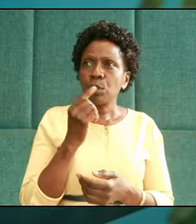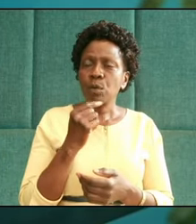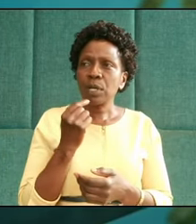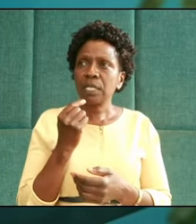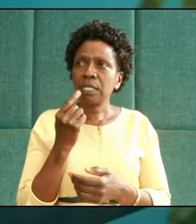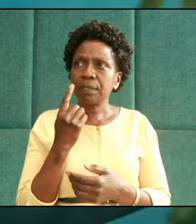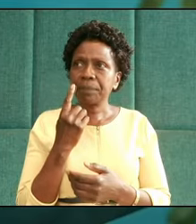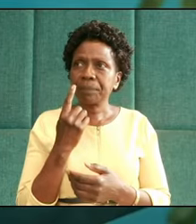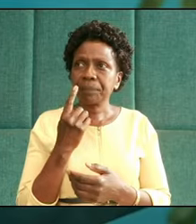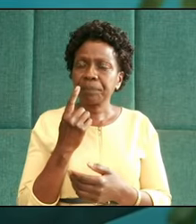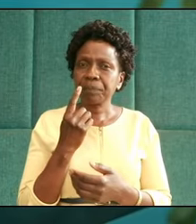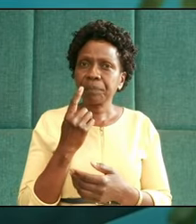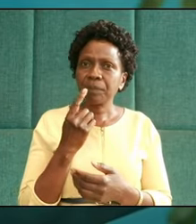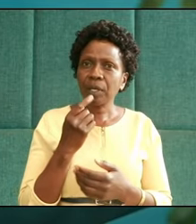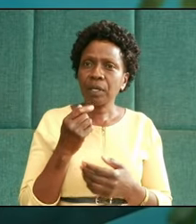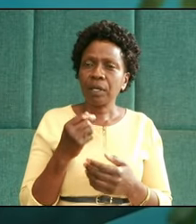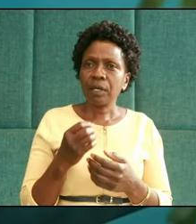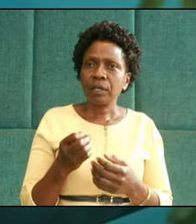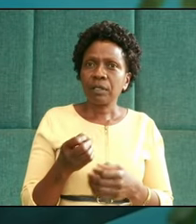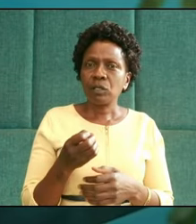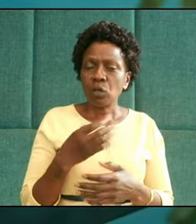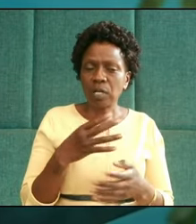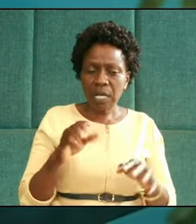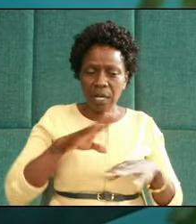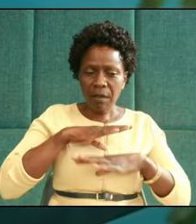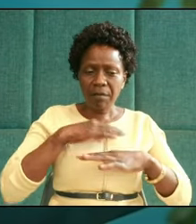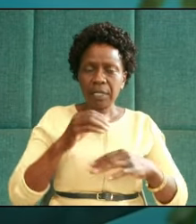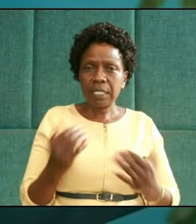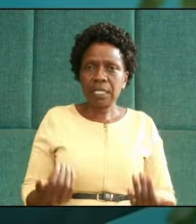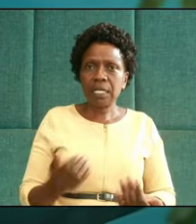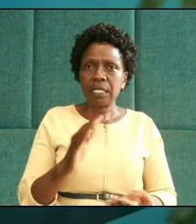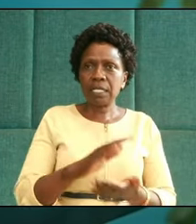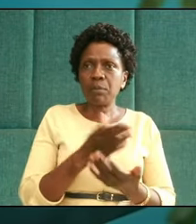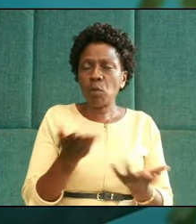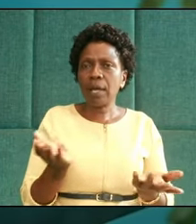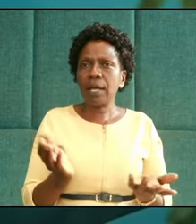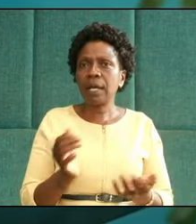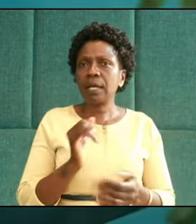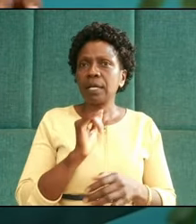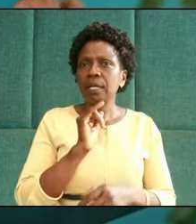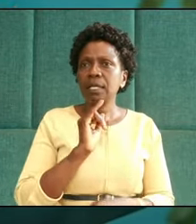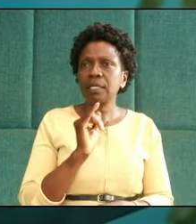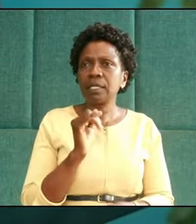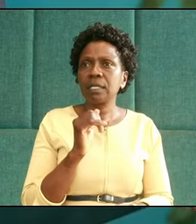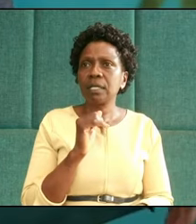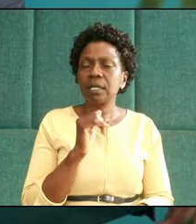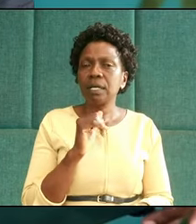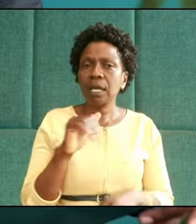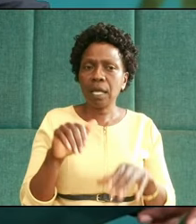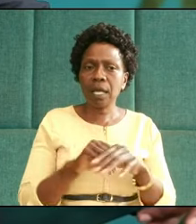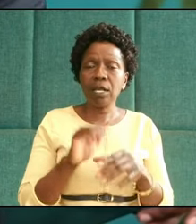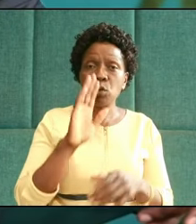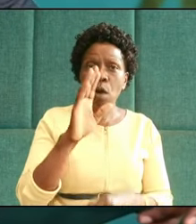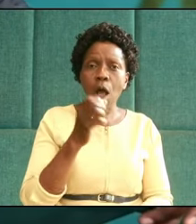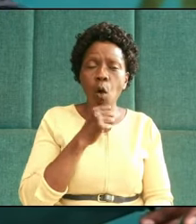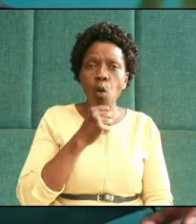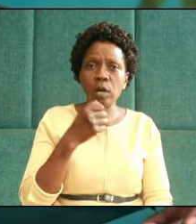nappy by a child somewhere. You know, it is in your old age that you come to